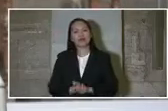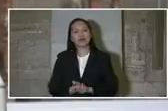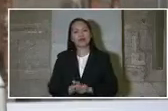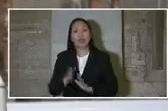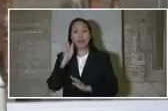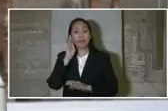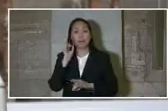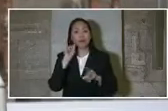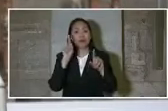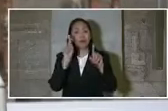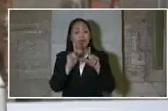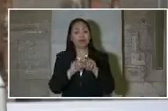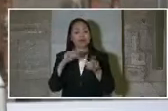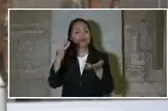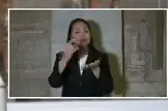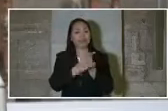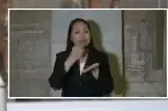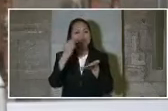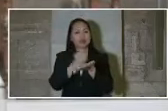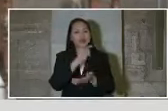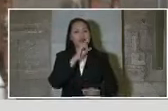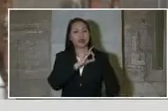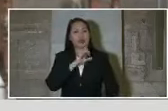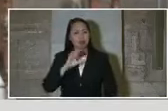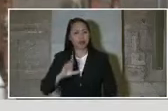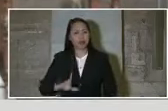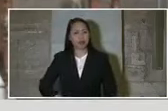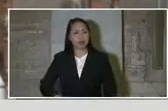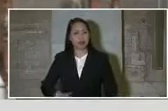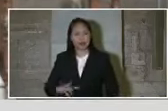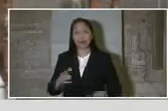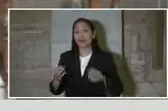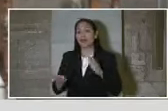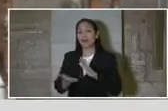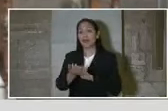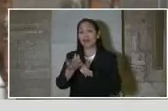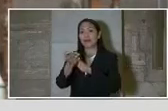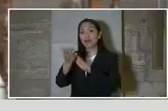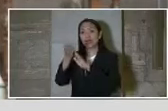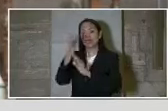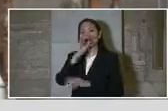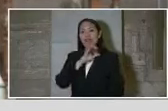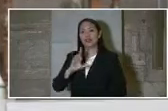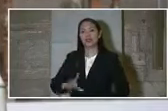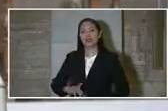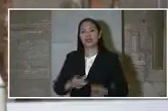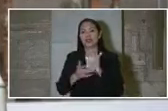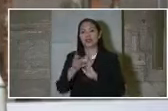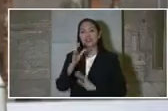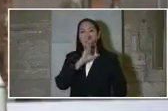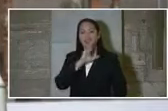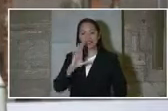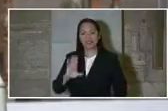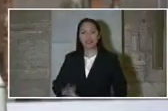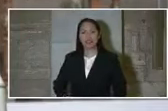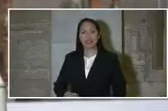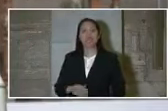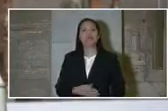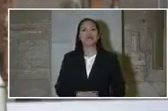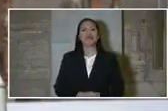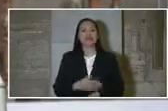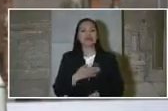Brothers and sisters, the Gospel of the Lord. Praise to you, Lord Jesus Christ. Please all be